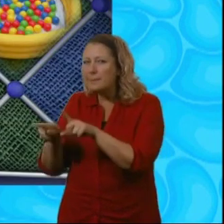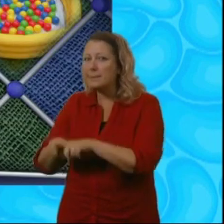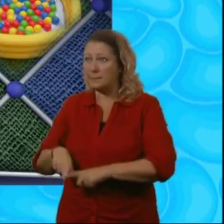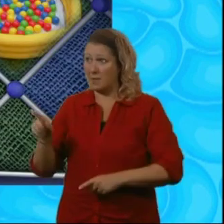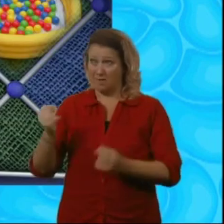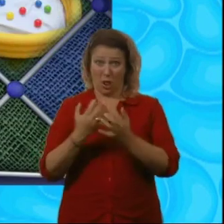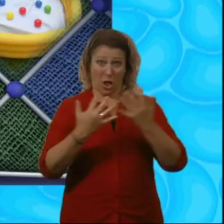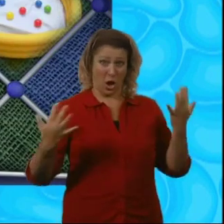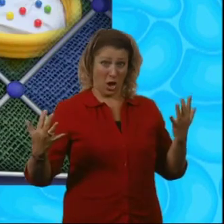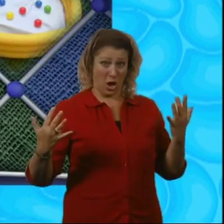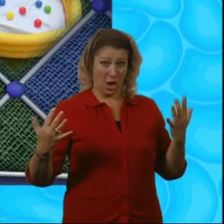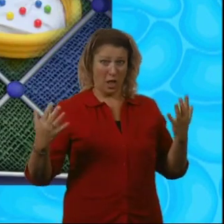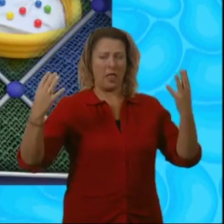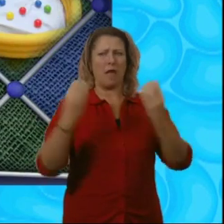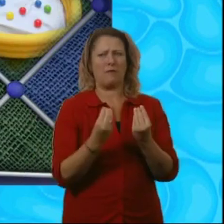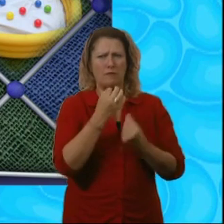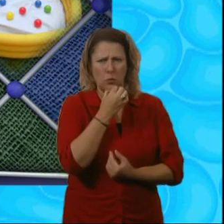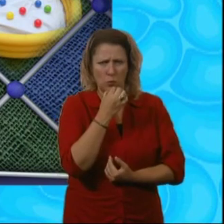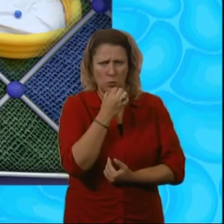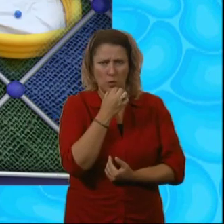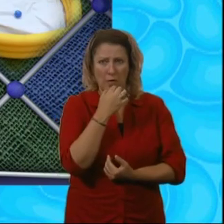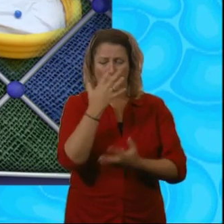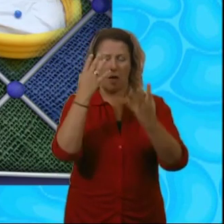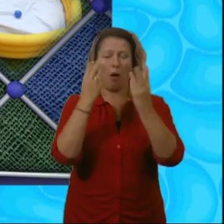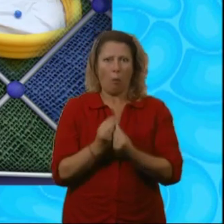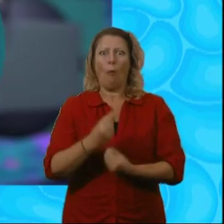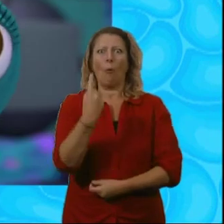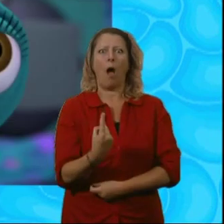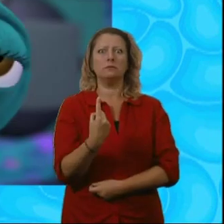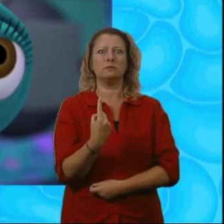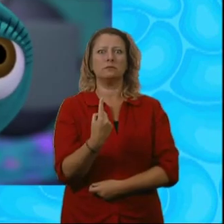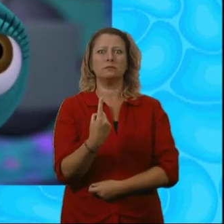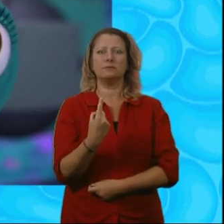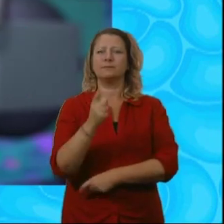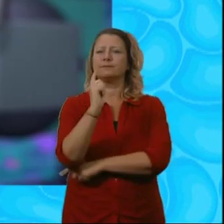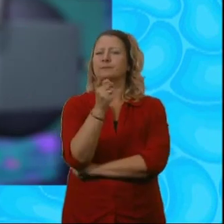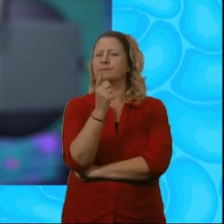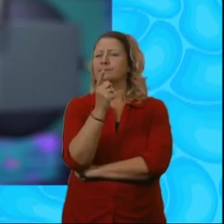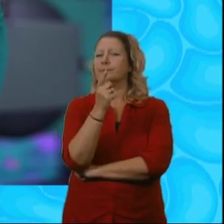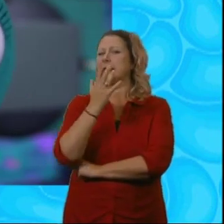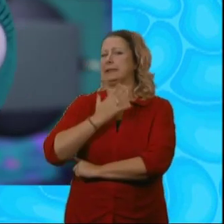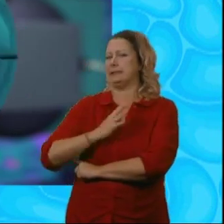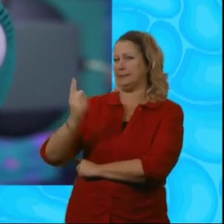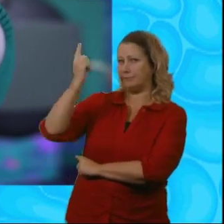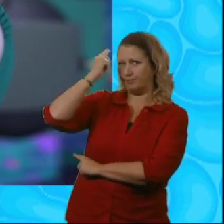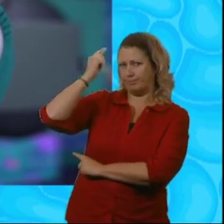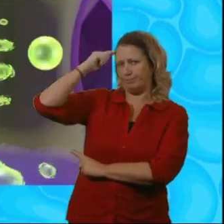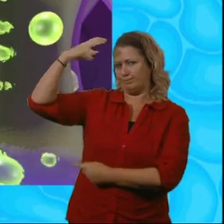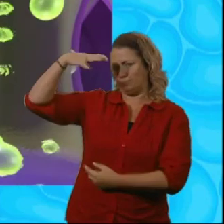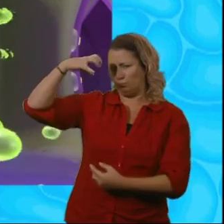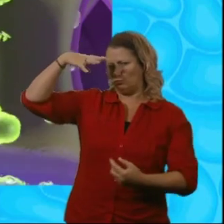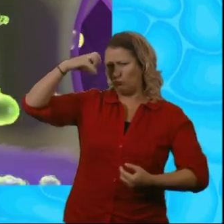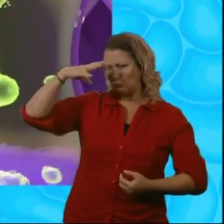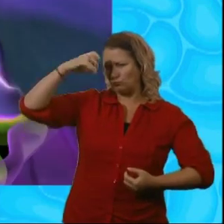things. Then a few things. Then just one thing. Okay, what we need is brain game.